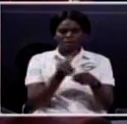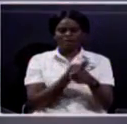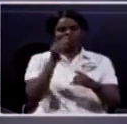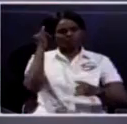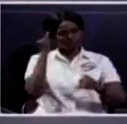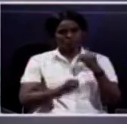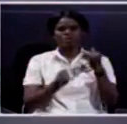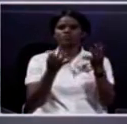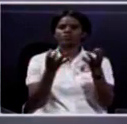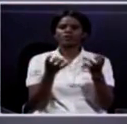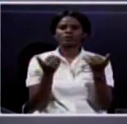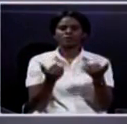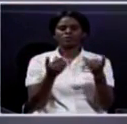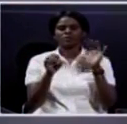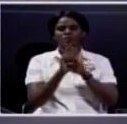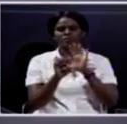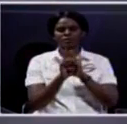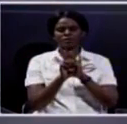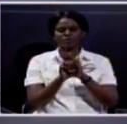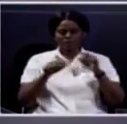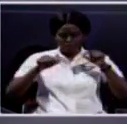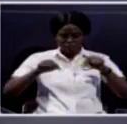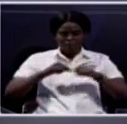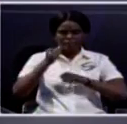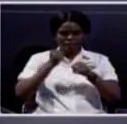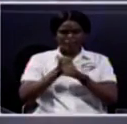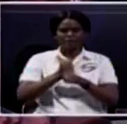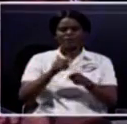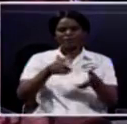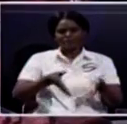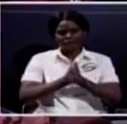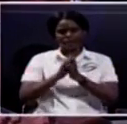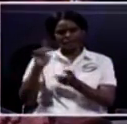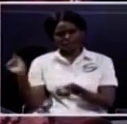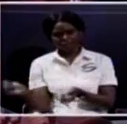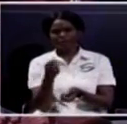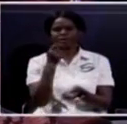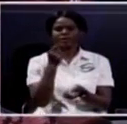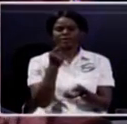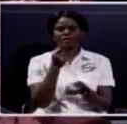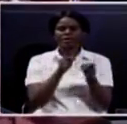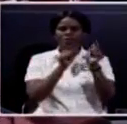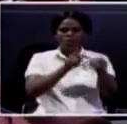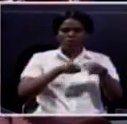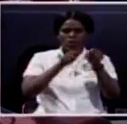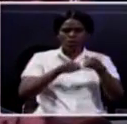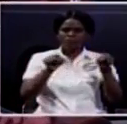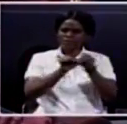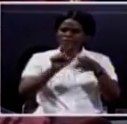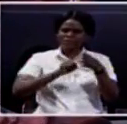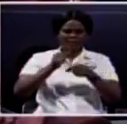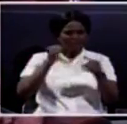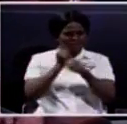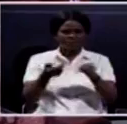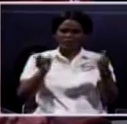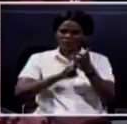end. For example, this year you demand for slashers, you demand for hoys, and even next year you are going to demand